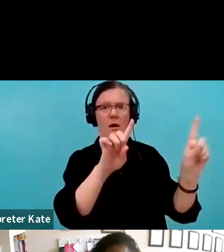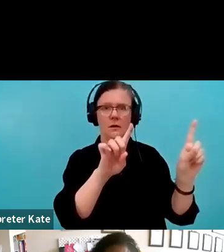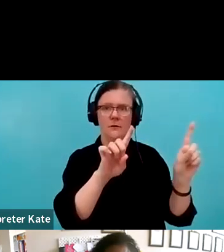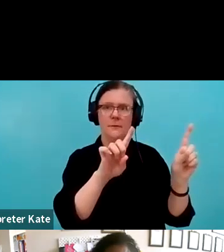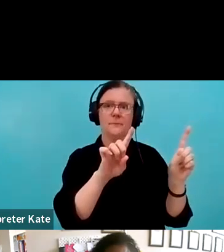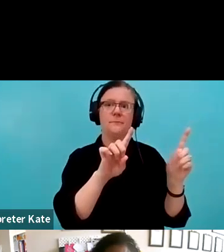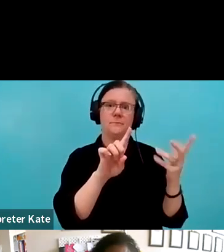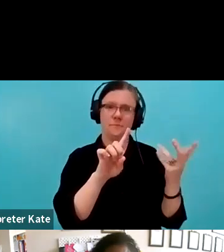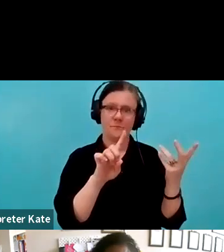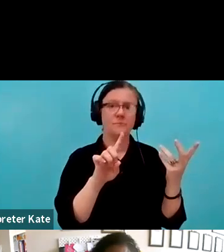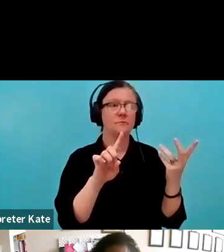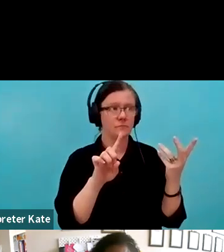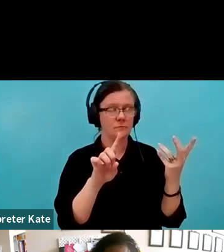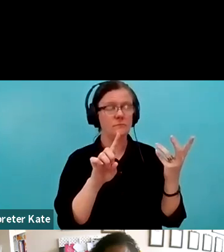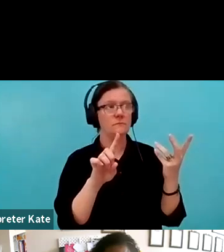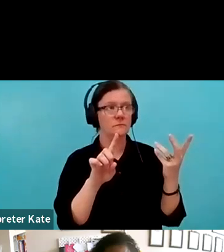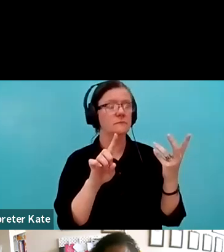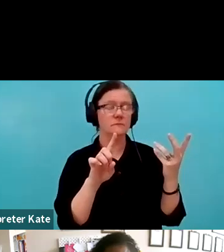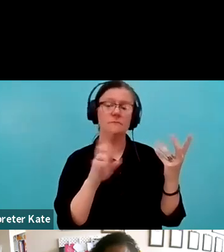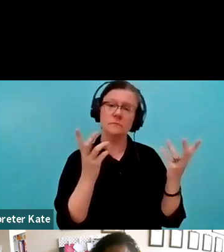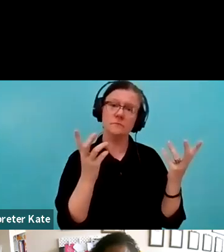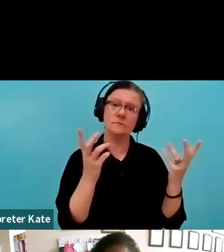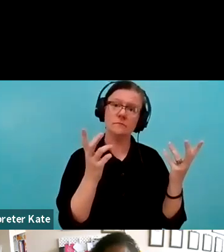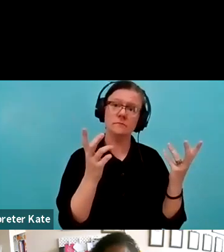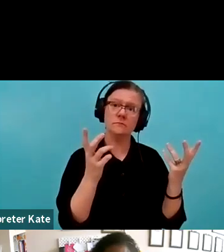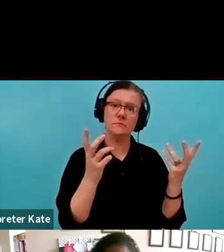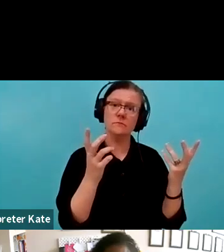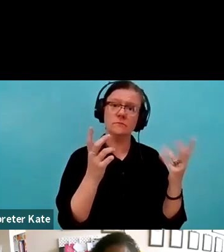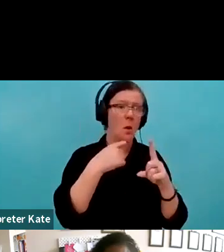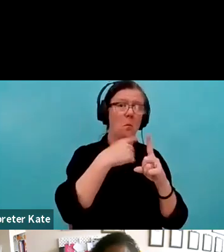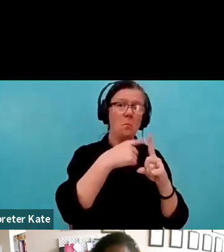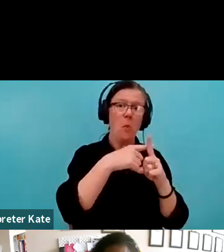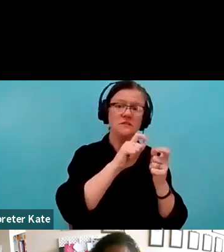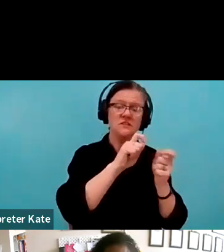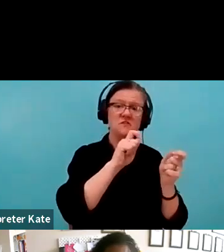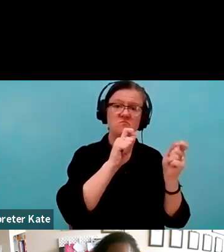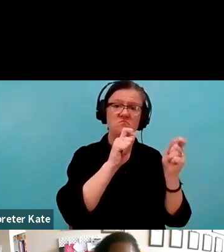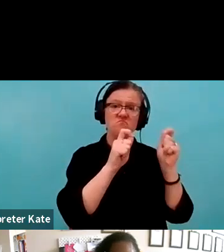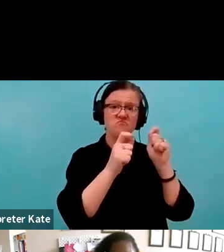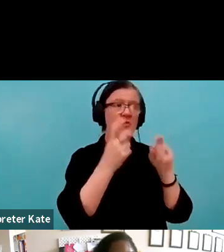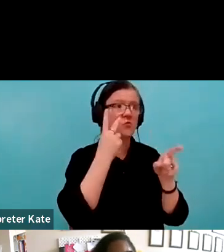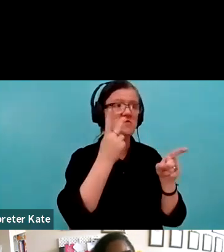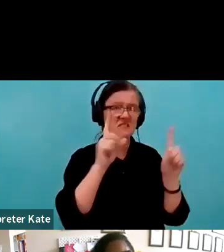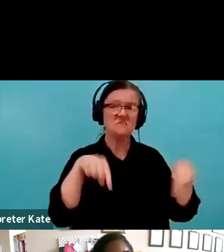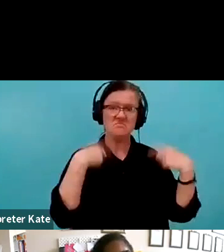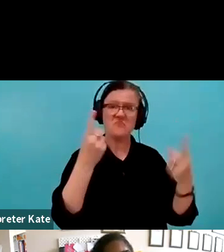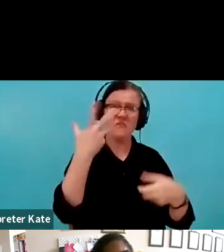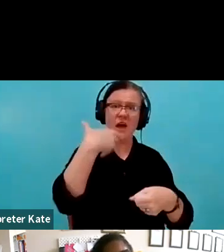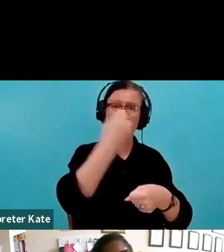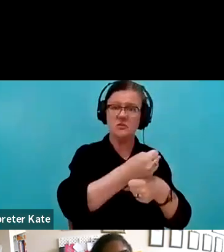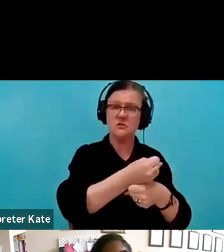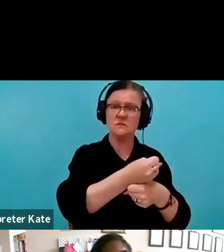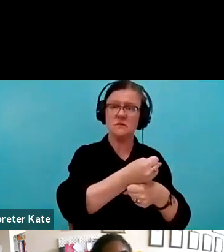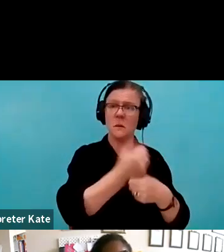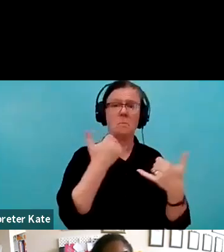We have really seen a lot of positive developments and improvements over the last 5 years, but I feel